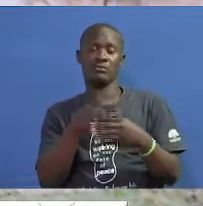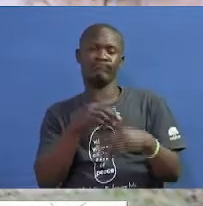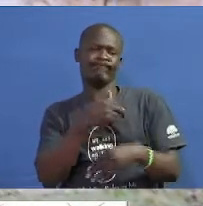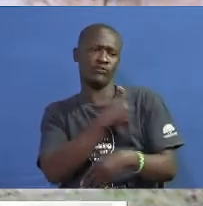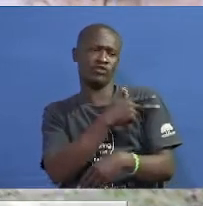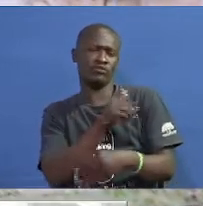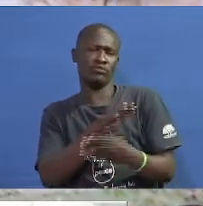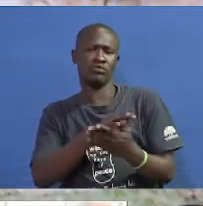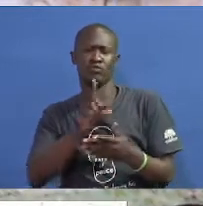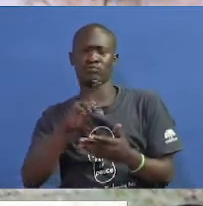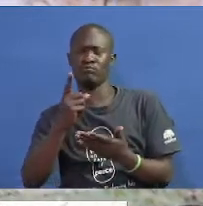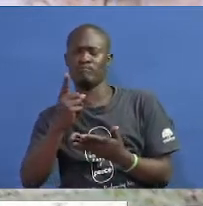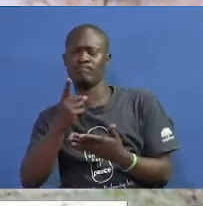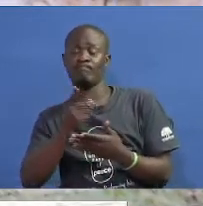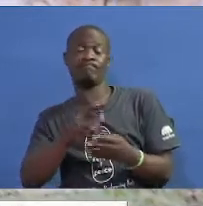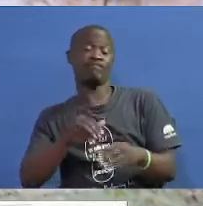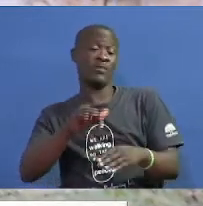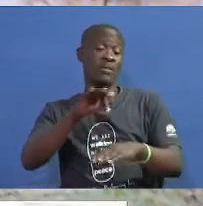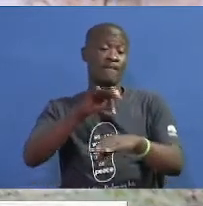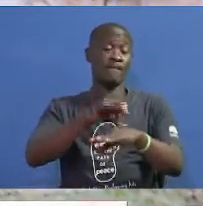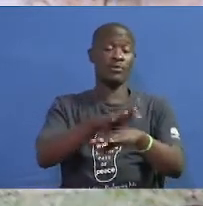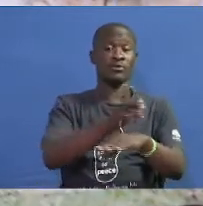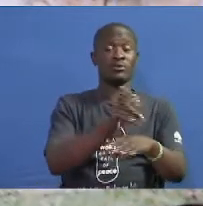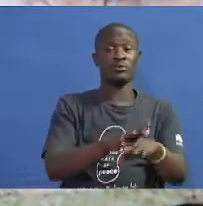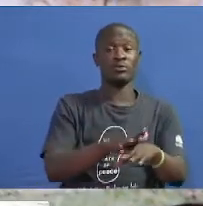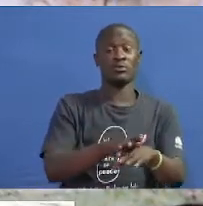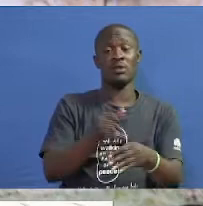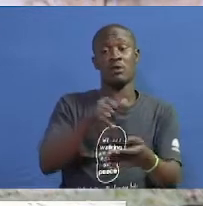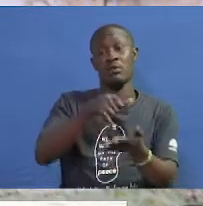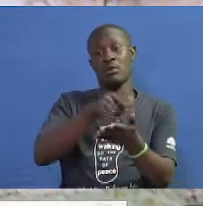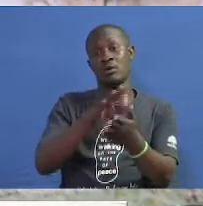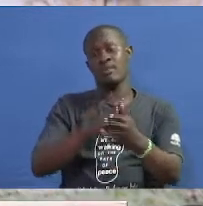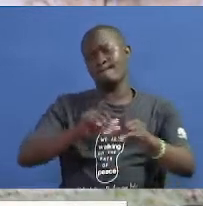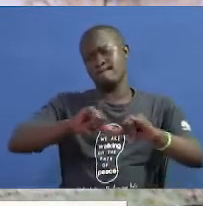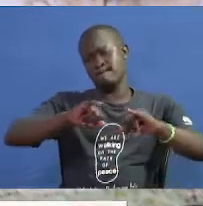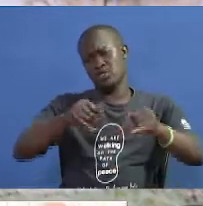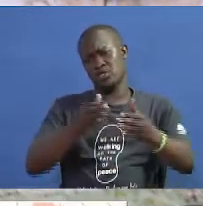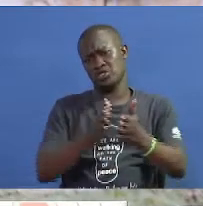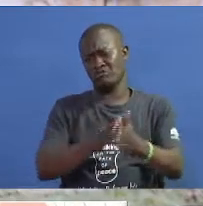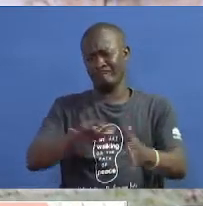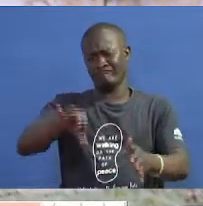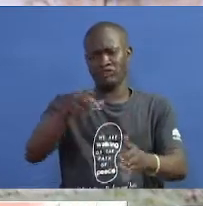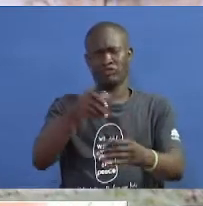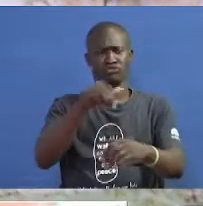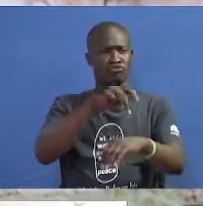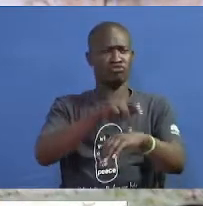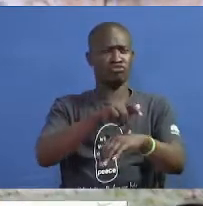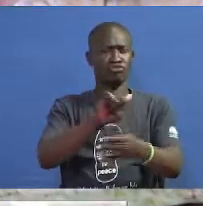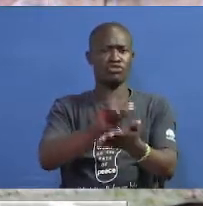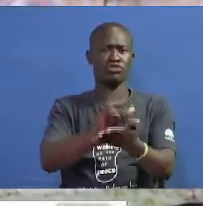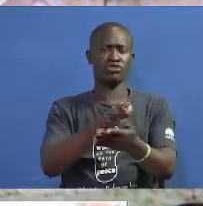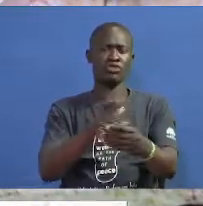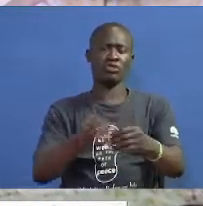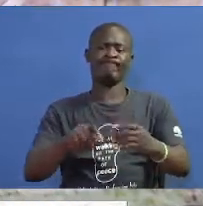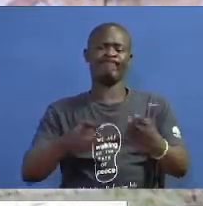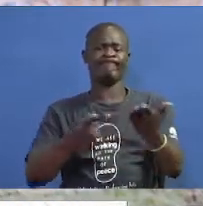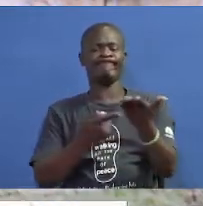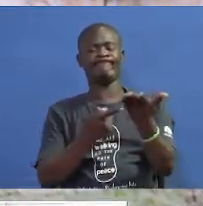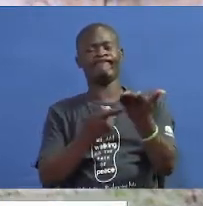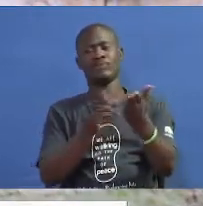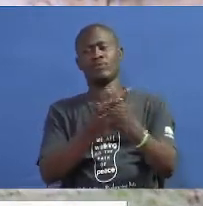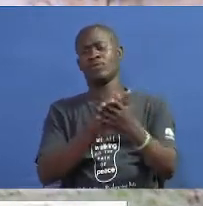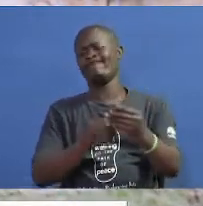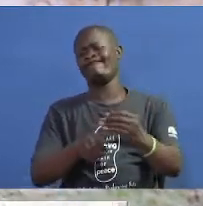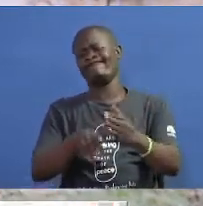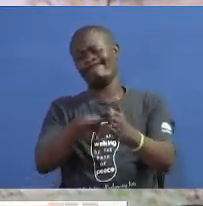hospital somewhere. Point of care ultrasound is a newer take on that, and technology has been able